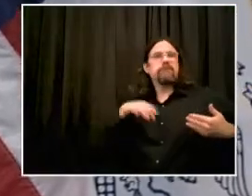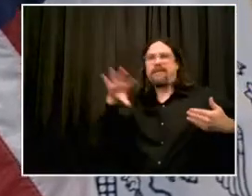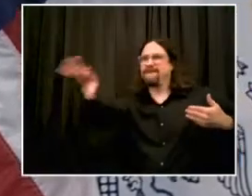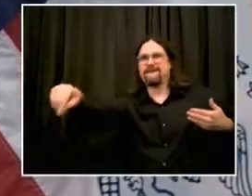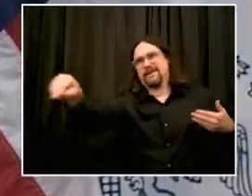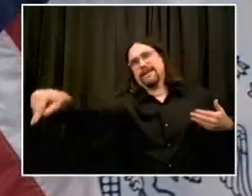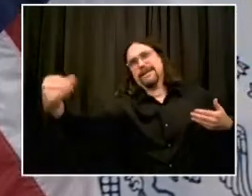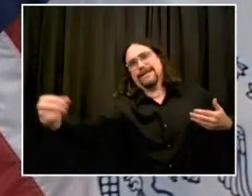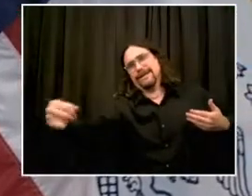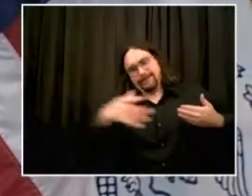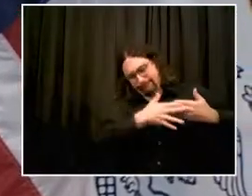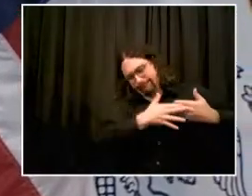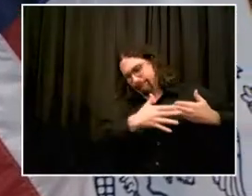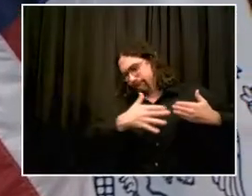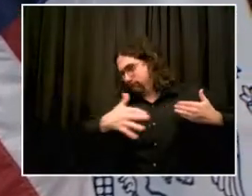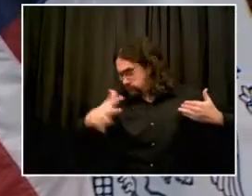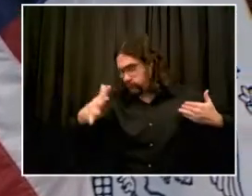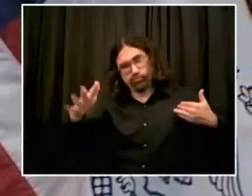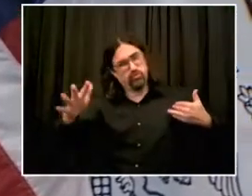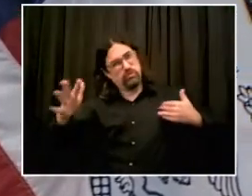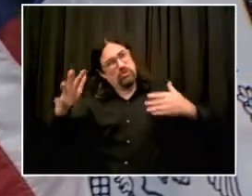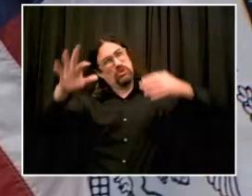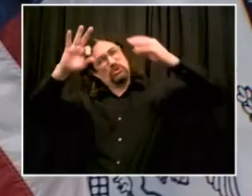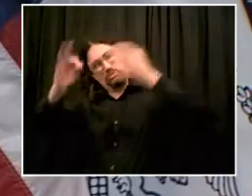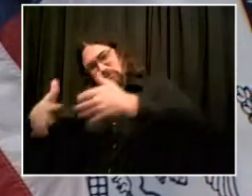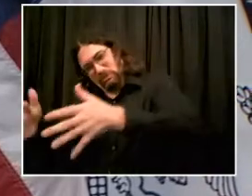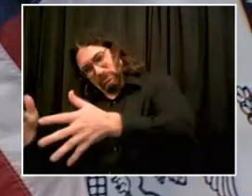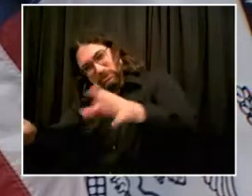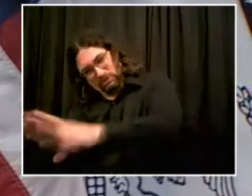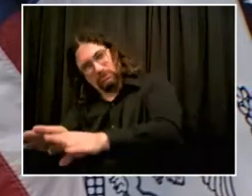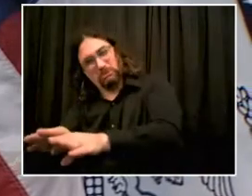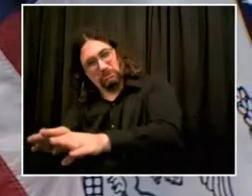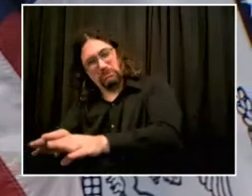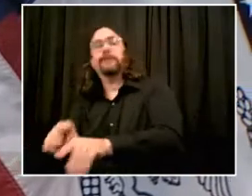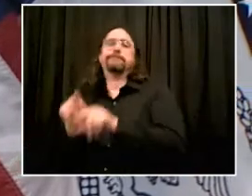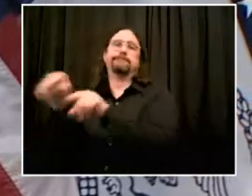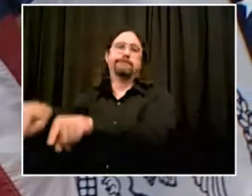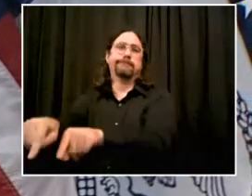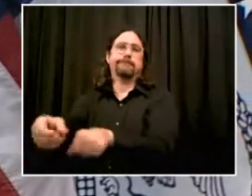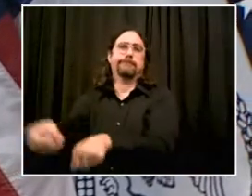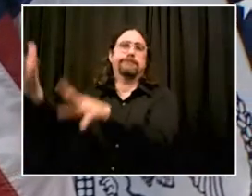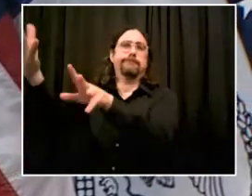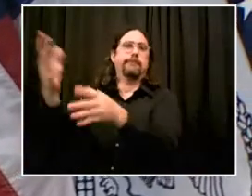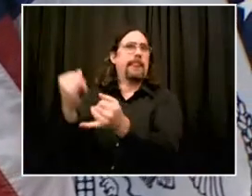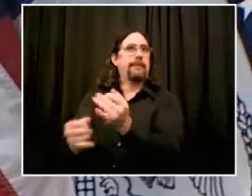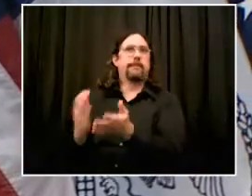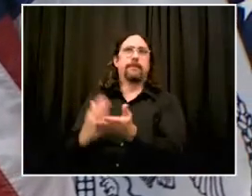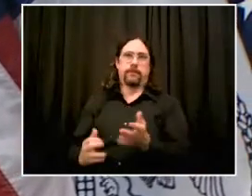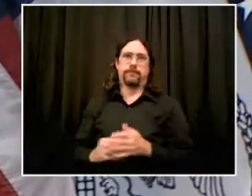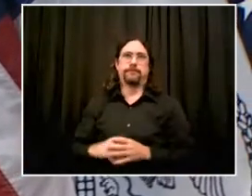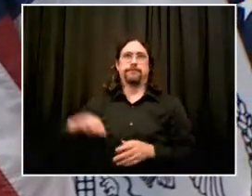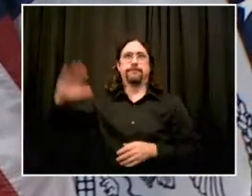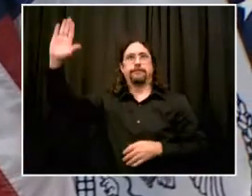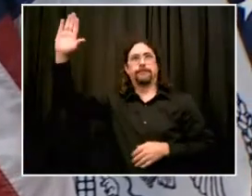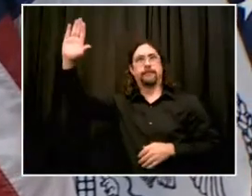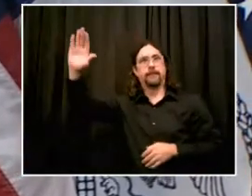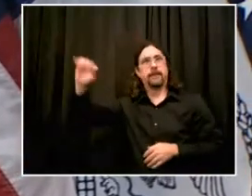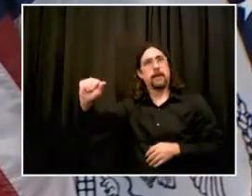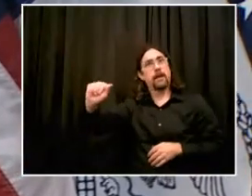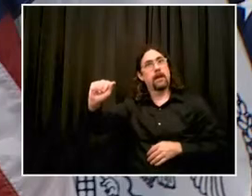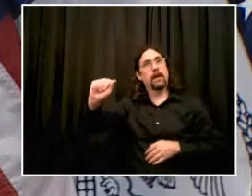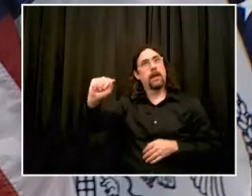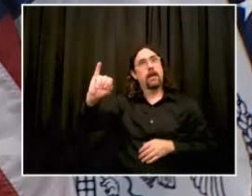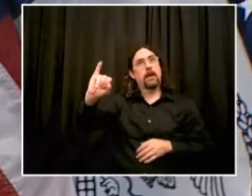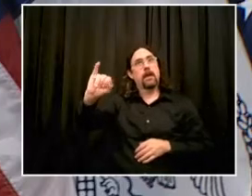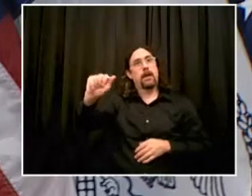a beautiful day, so thank you. You're welcome. My question is following up on the eviction moratorium